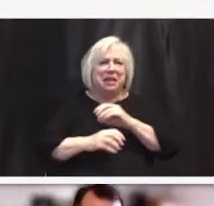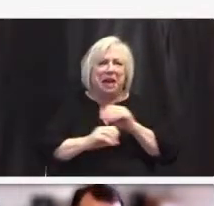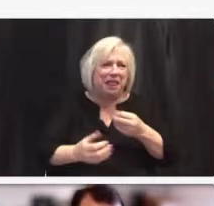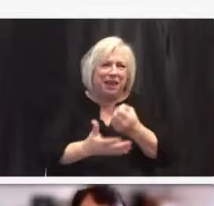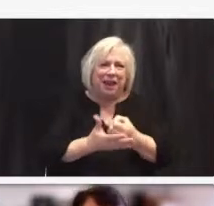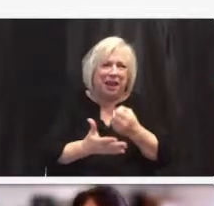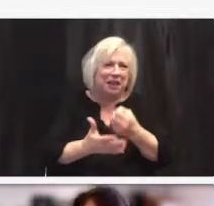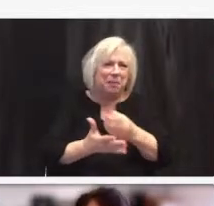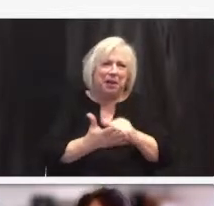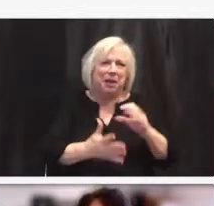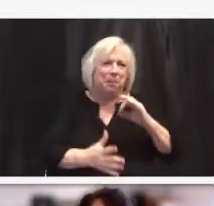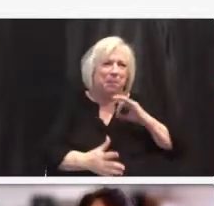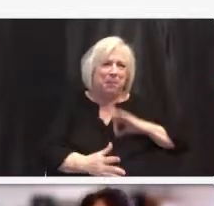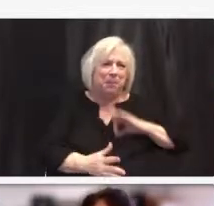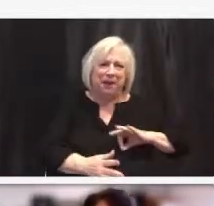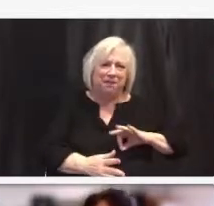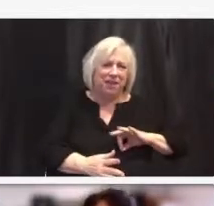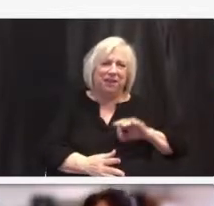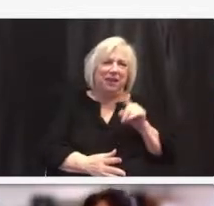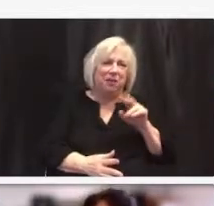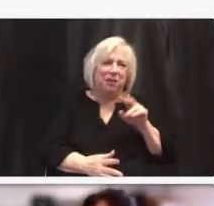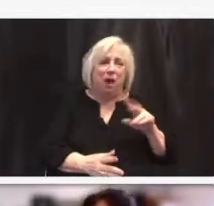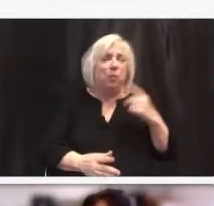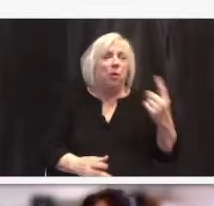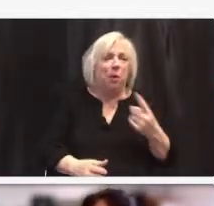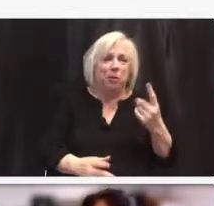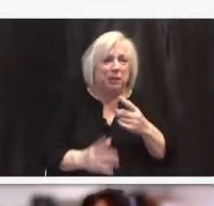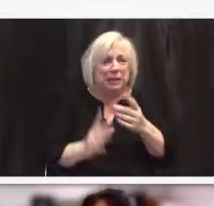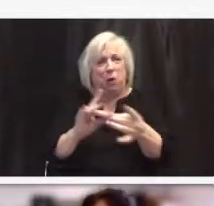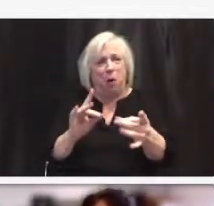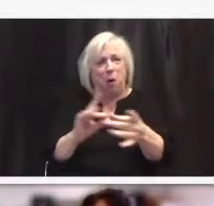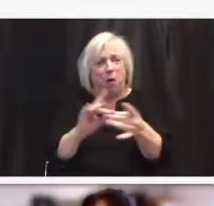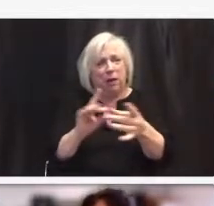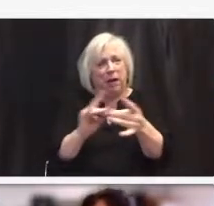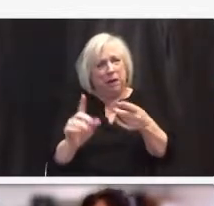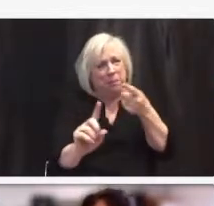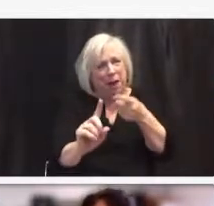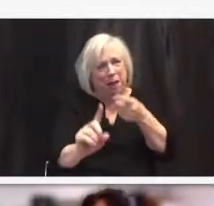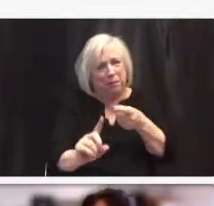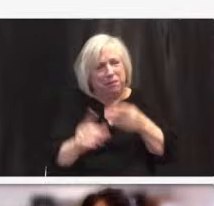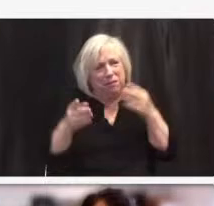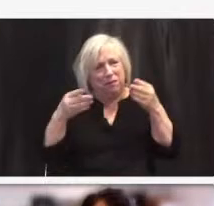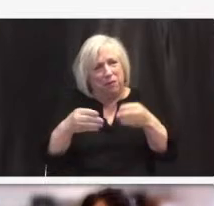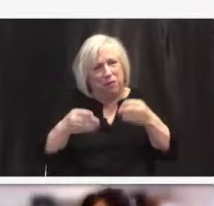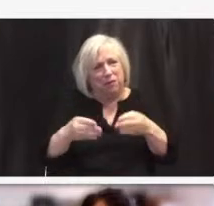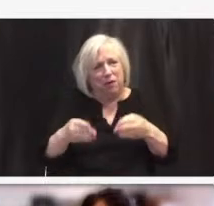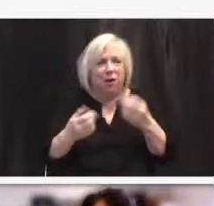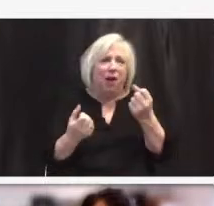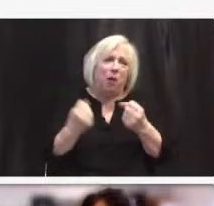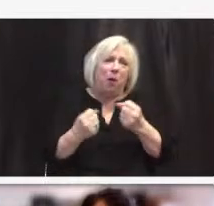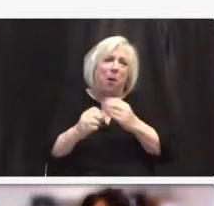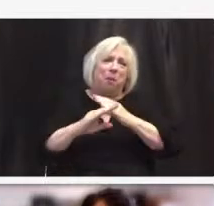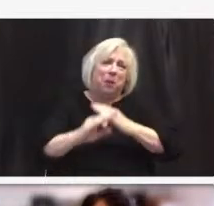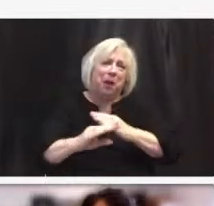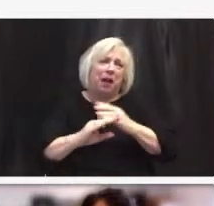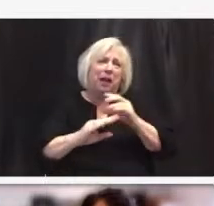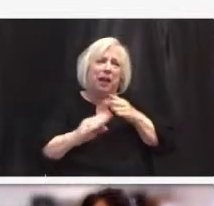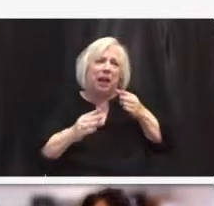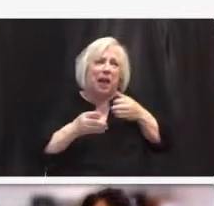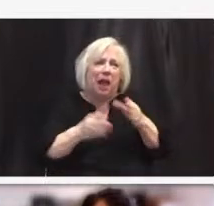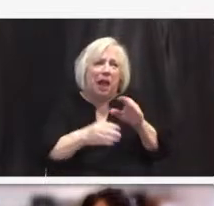economically benefits our city. We're just talking about a car blocking an alley